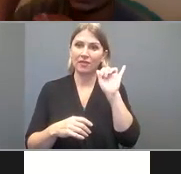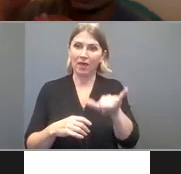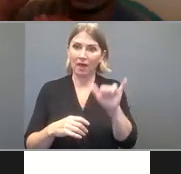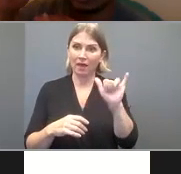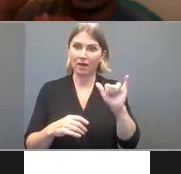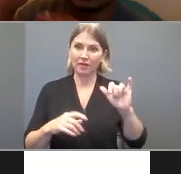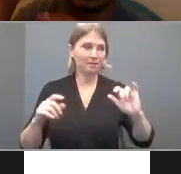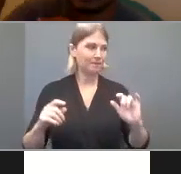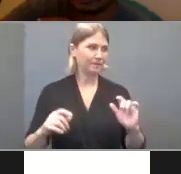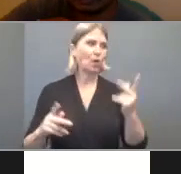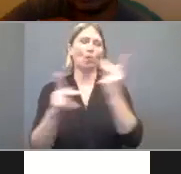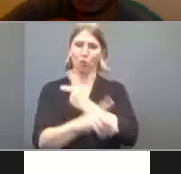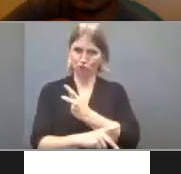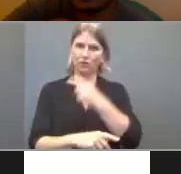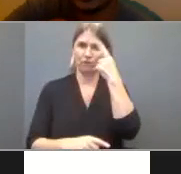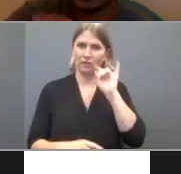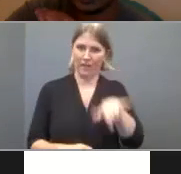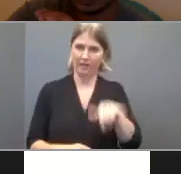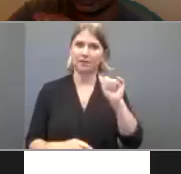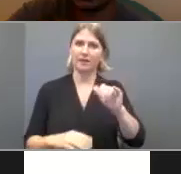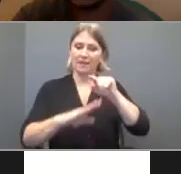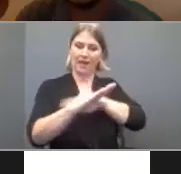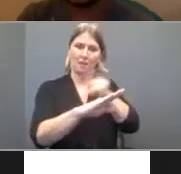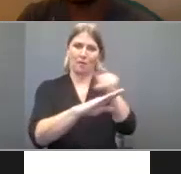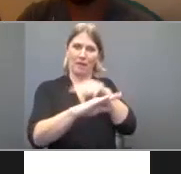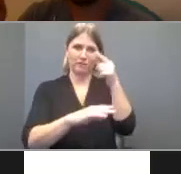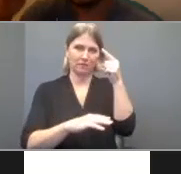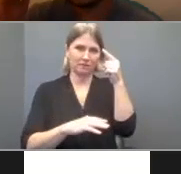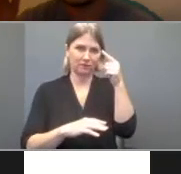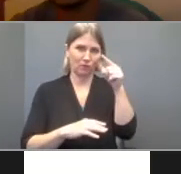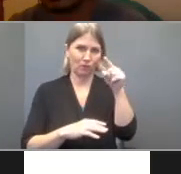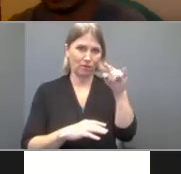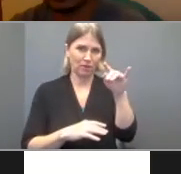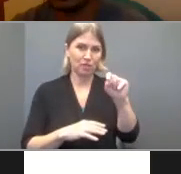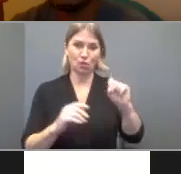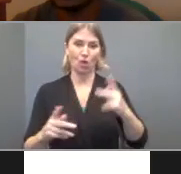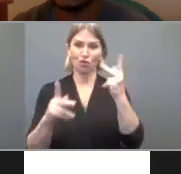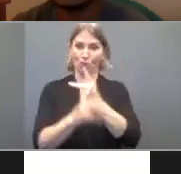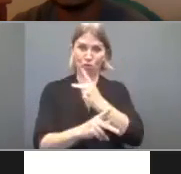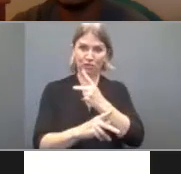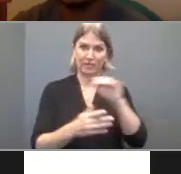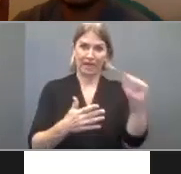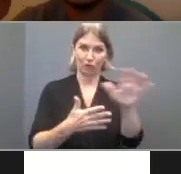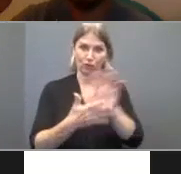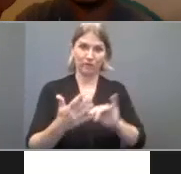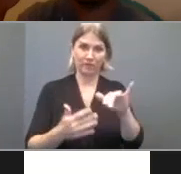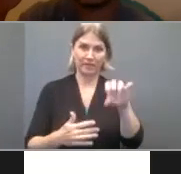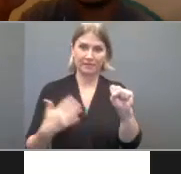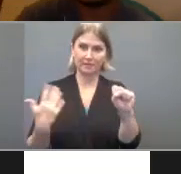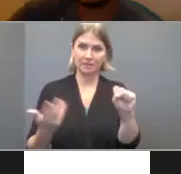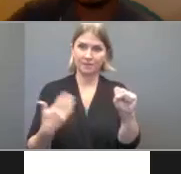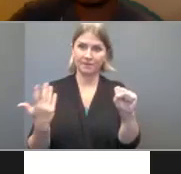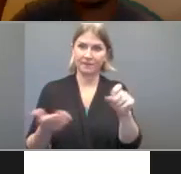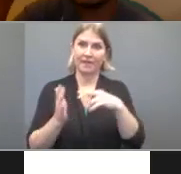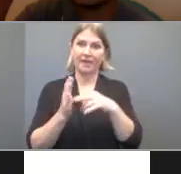O notation or the upper bound of our algorithm. Right. So the worst case of our algorithm is